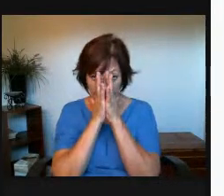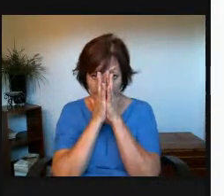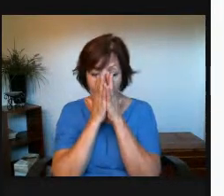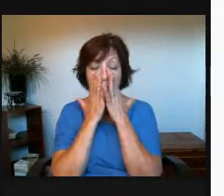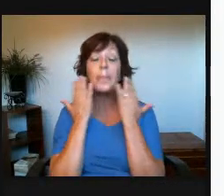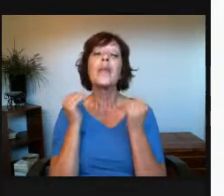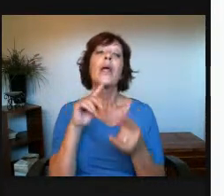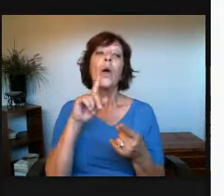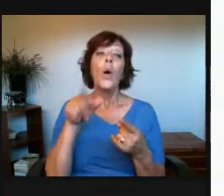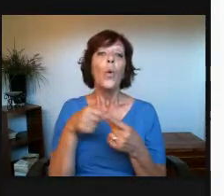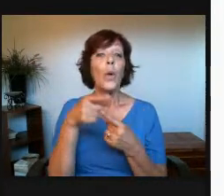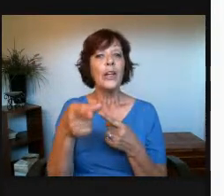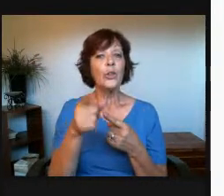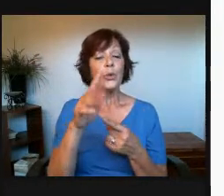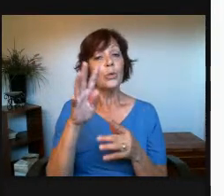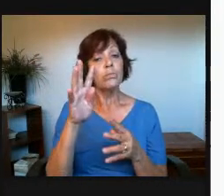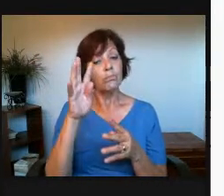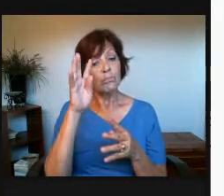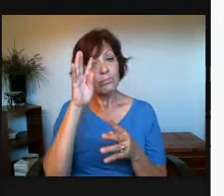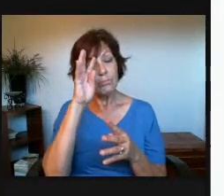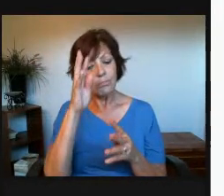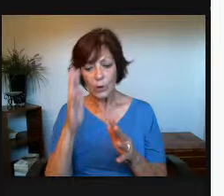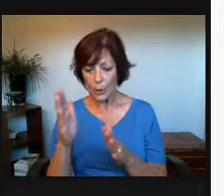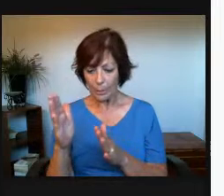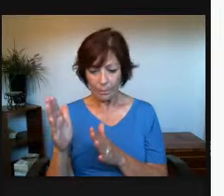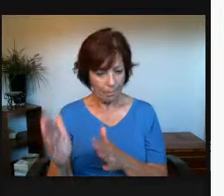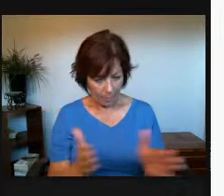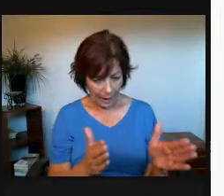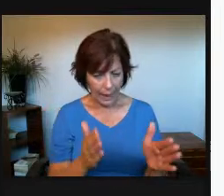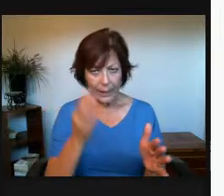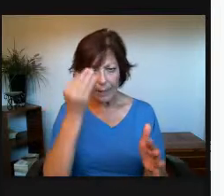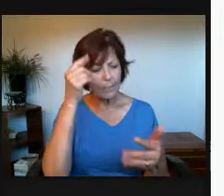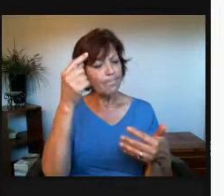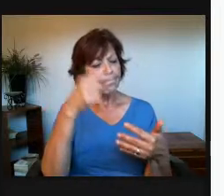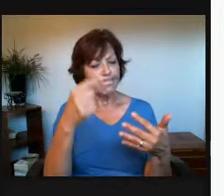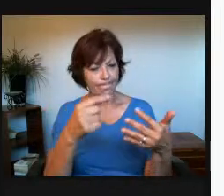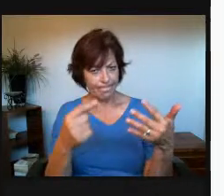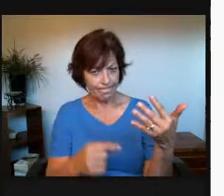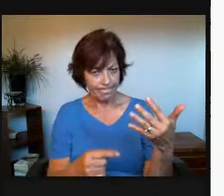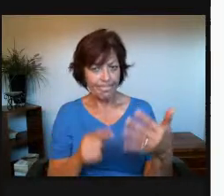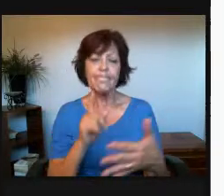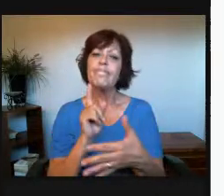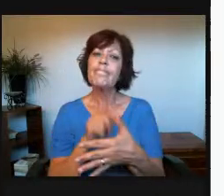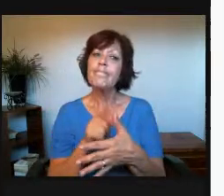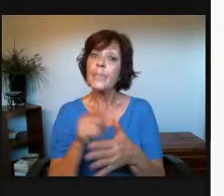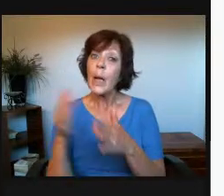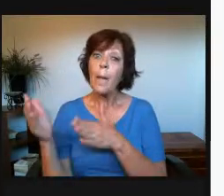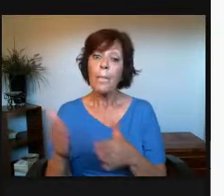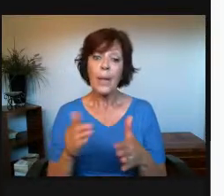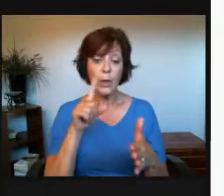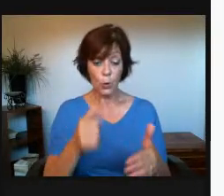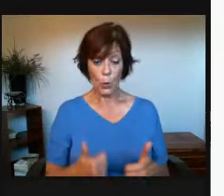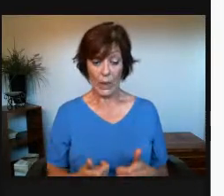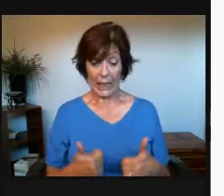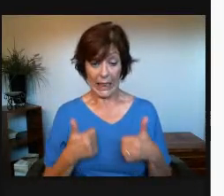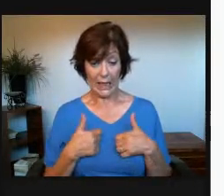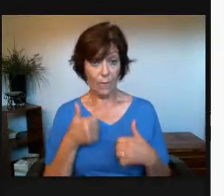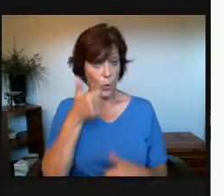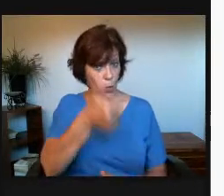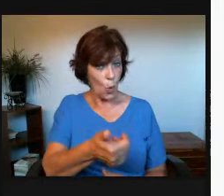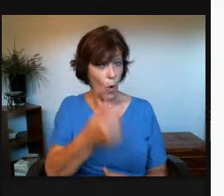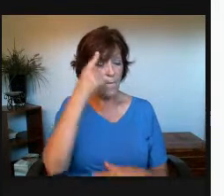So when you create a plan, here are some things to think about. We'd like you to plan to survive on your own for